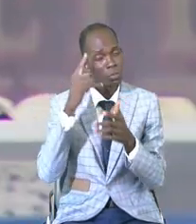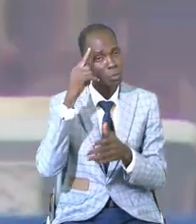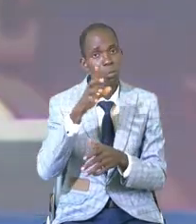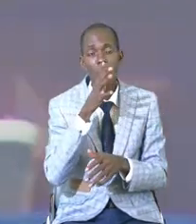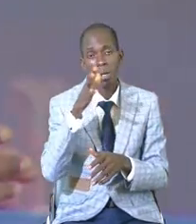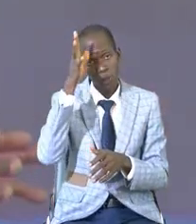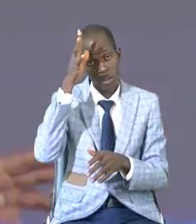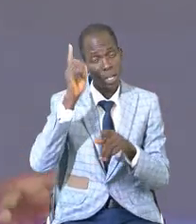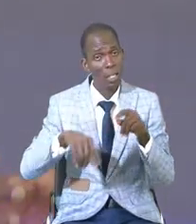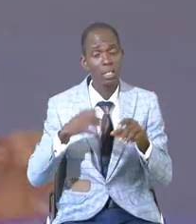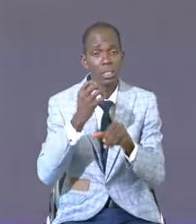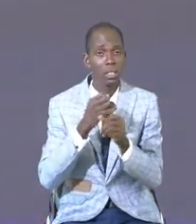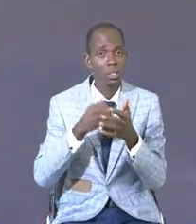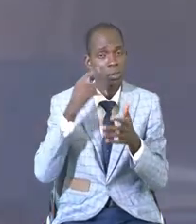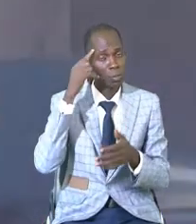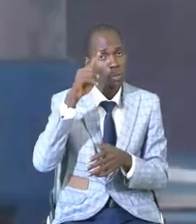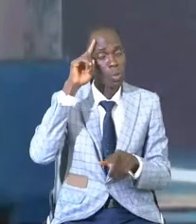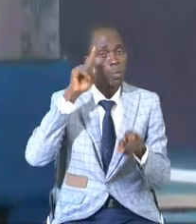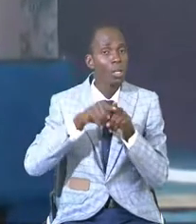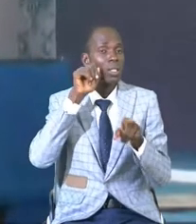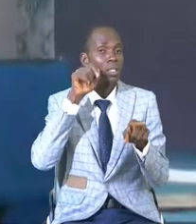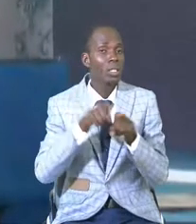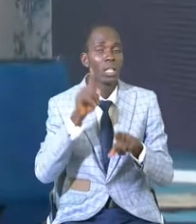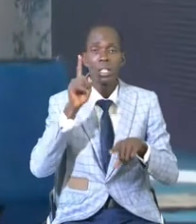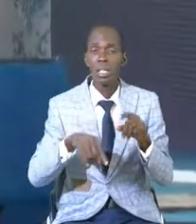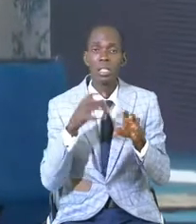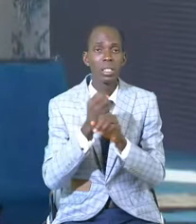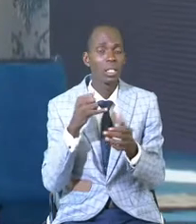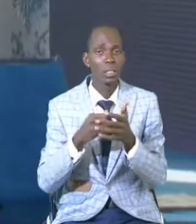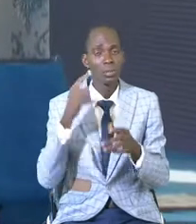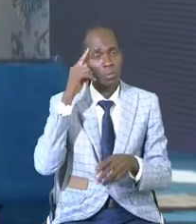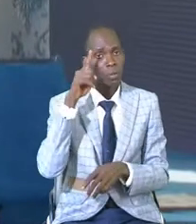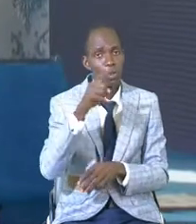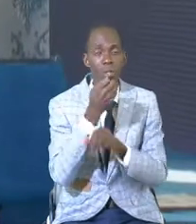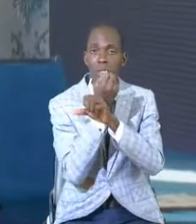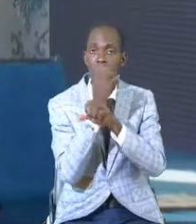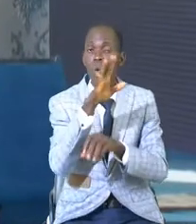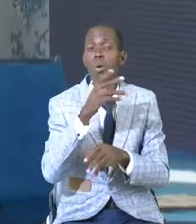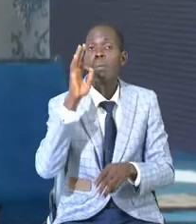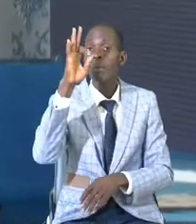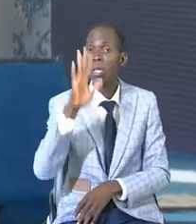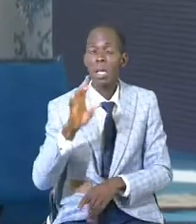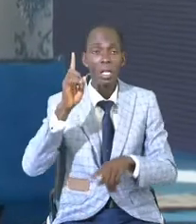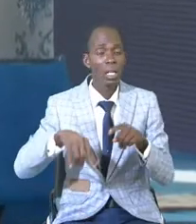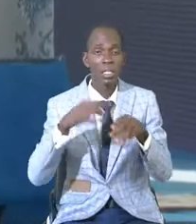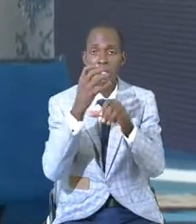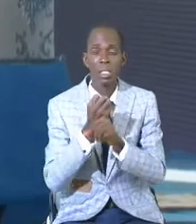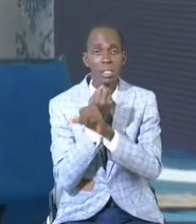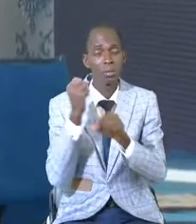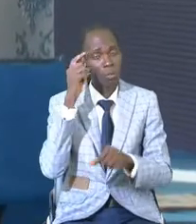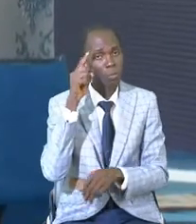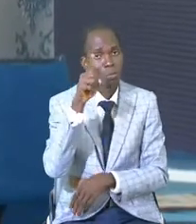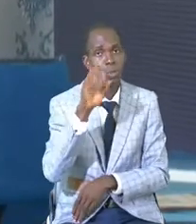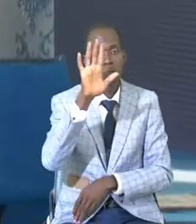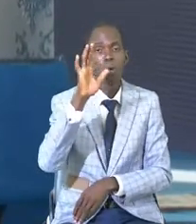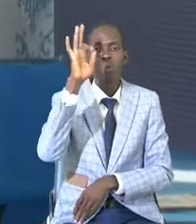Brother, sister cannot get it for you. Your pastor cannot get salvation for you. And the pastor cannot say, don't